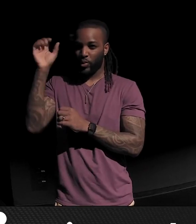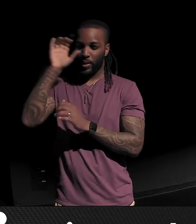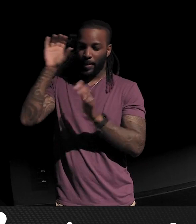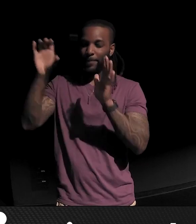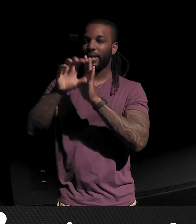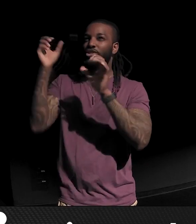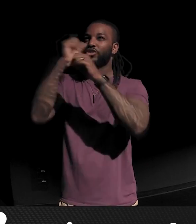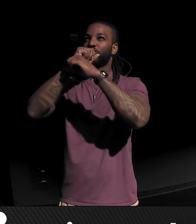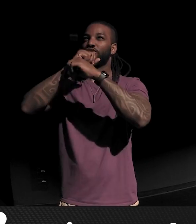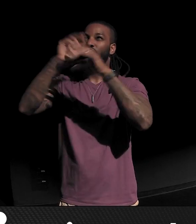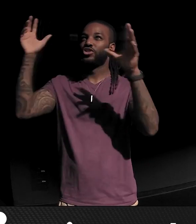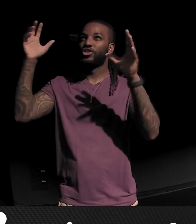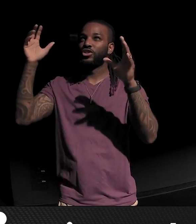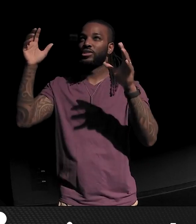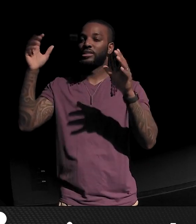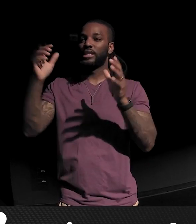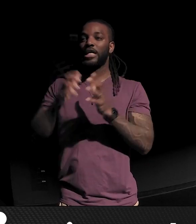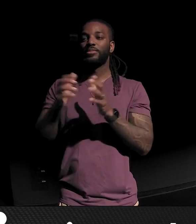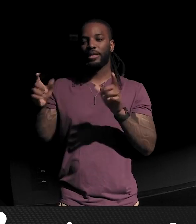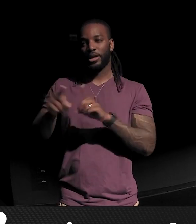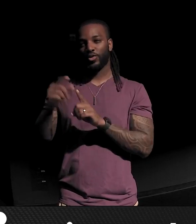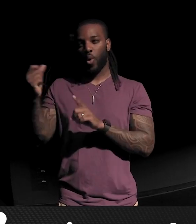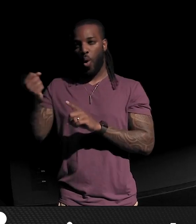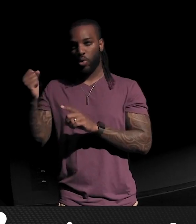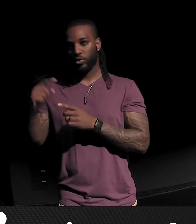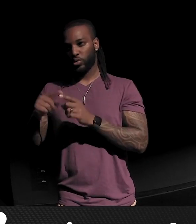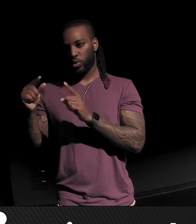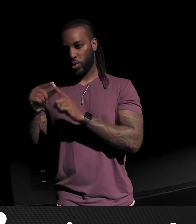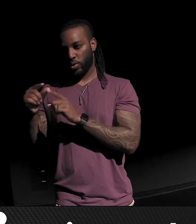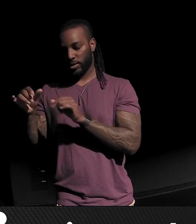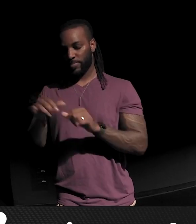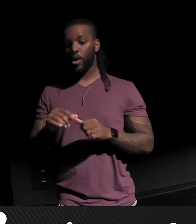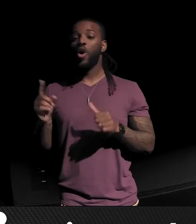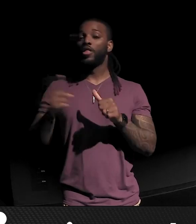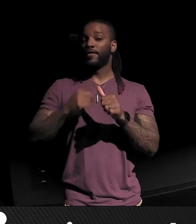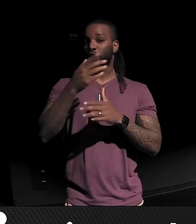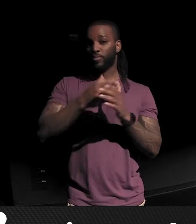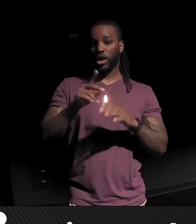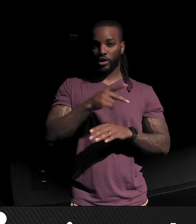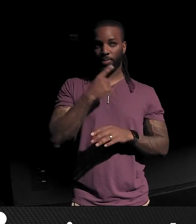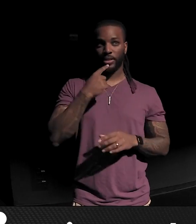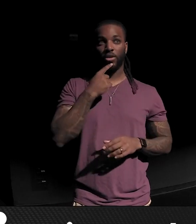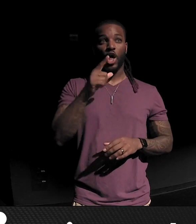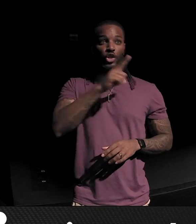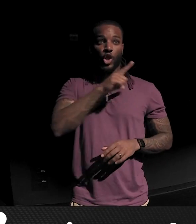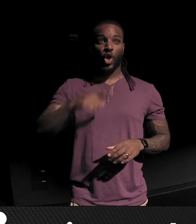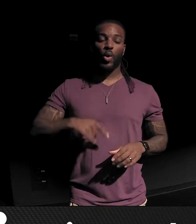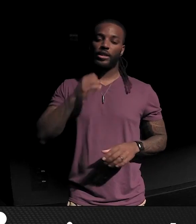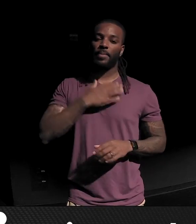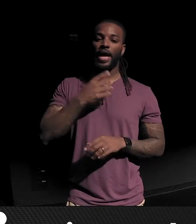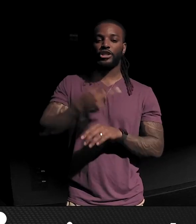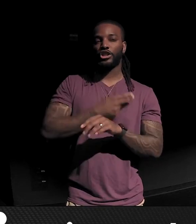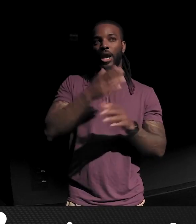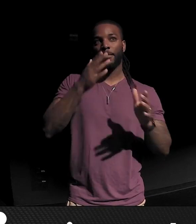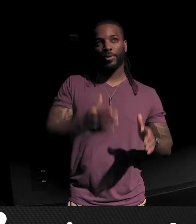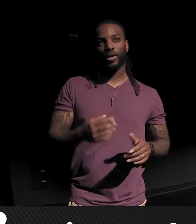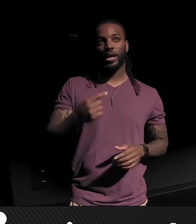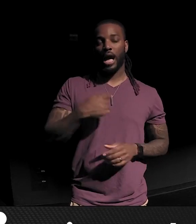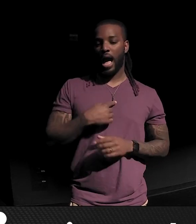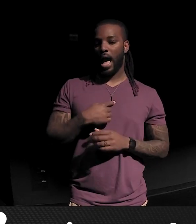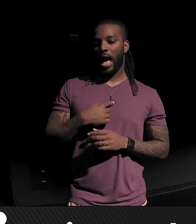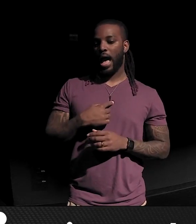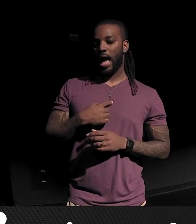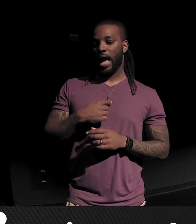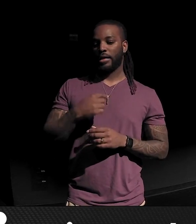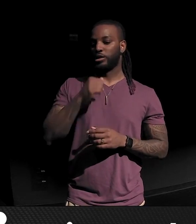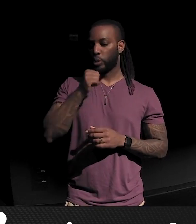much as you hold on to those words. The first part of the psalm says, the Lord is my shepherd, I lack nothing. He makes